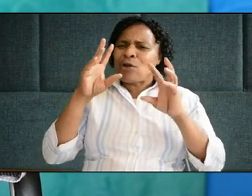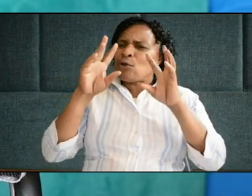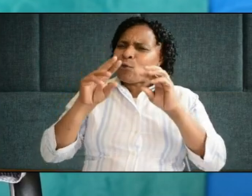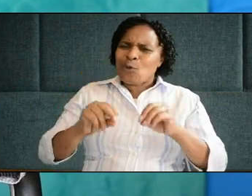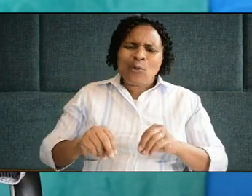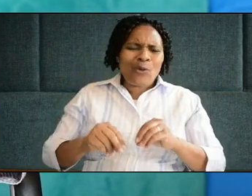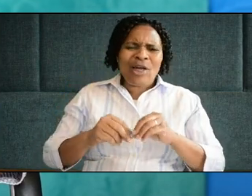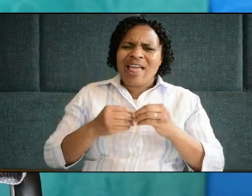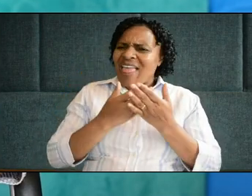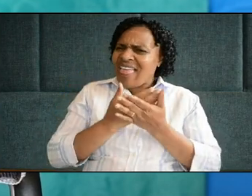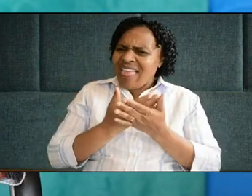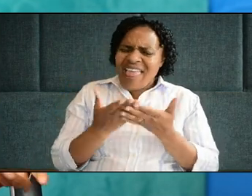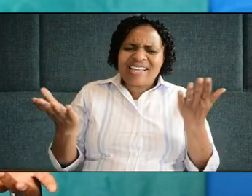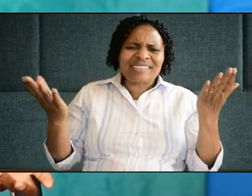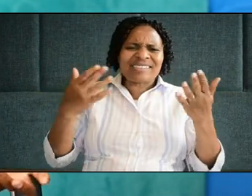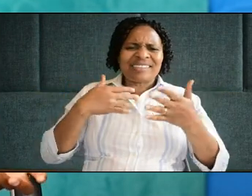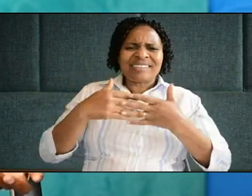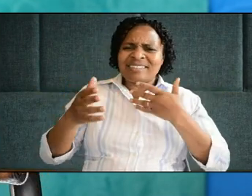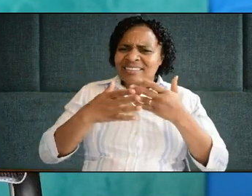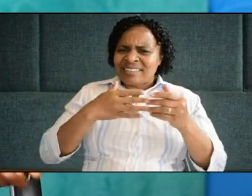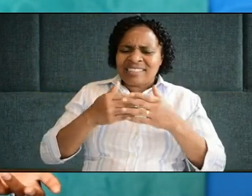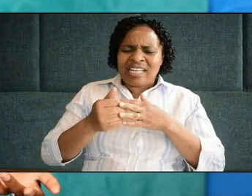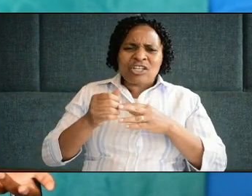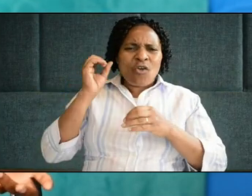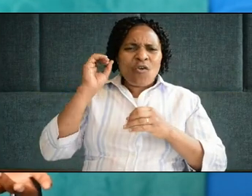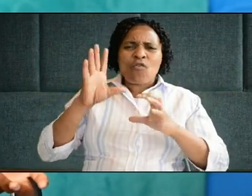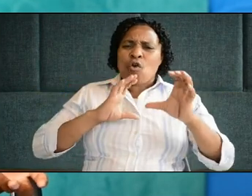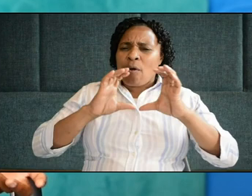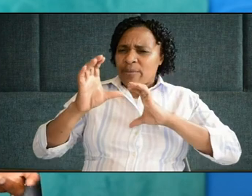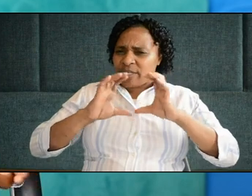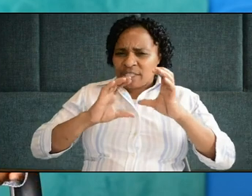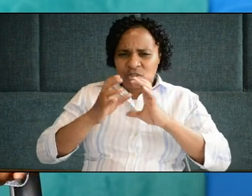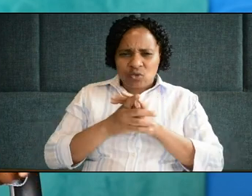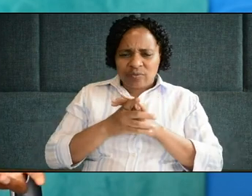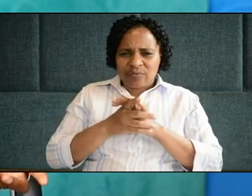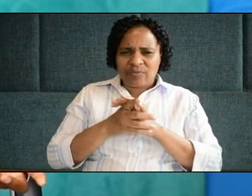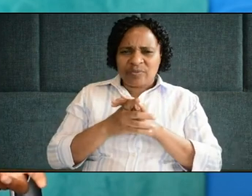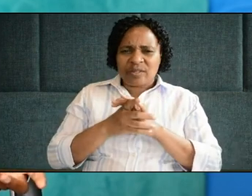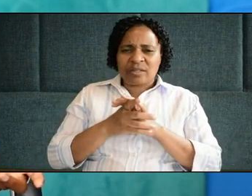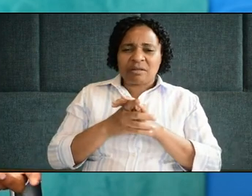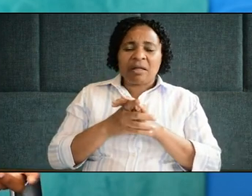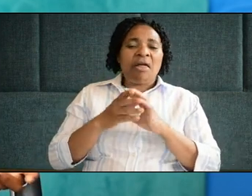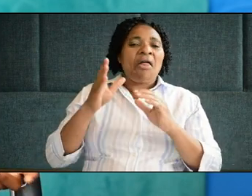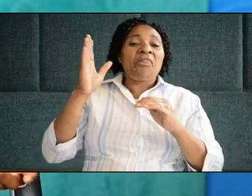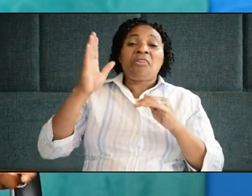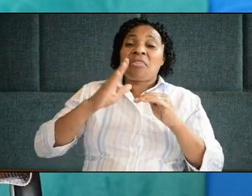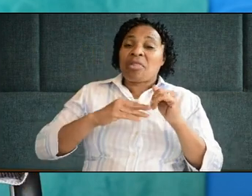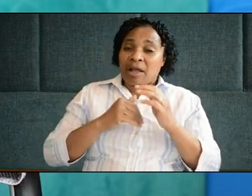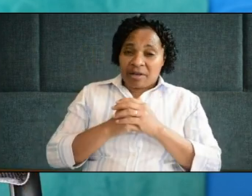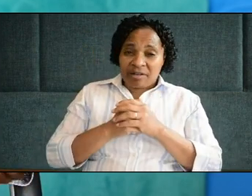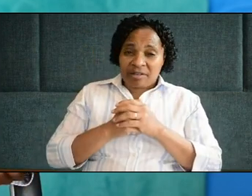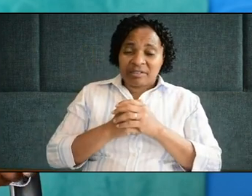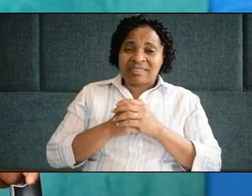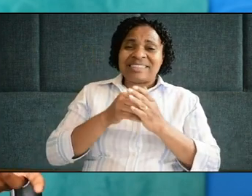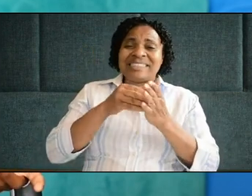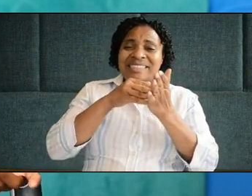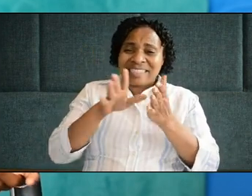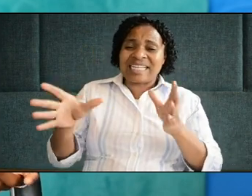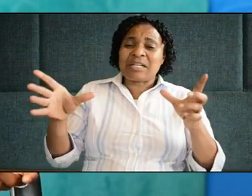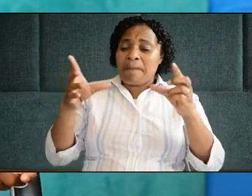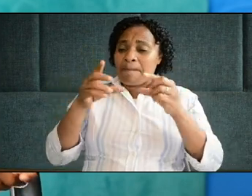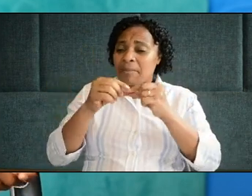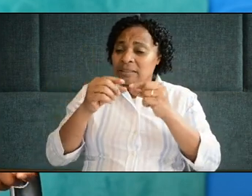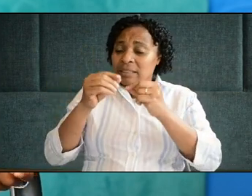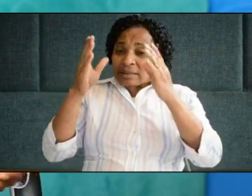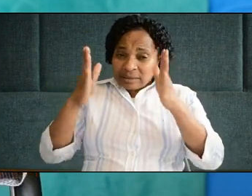no any signs of communication rather than sending